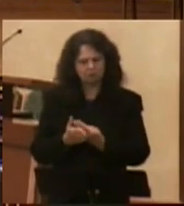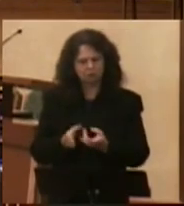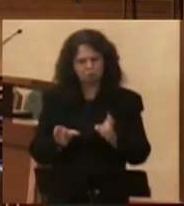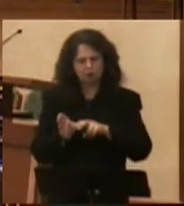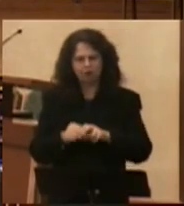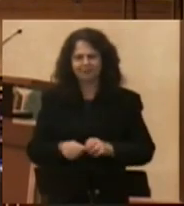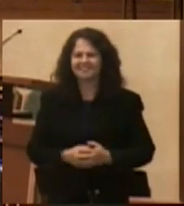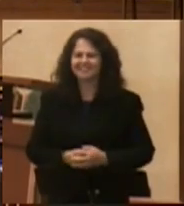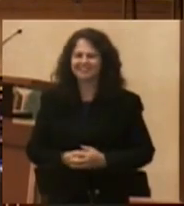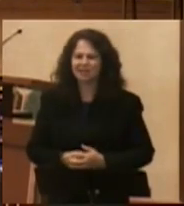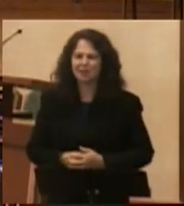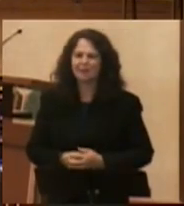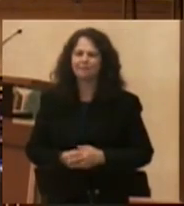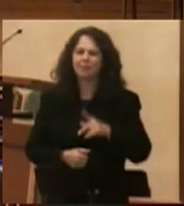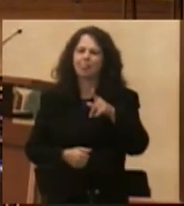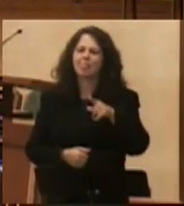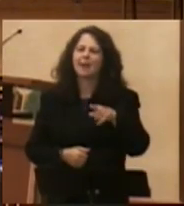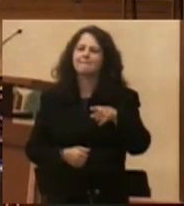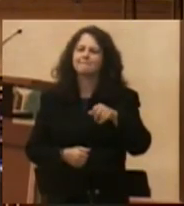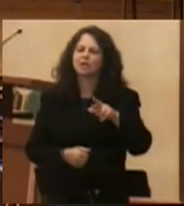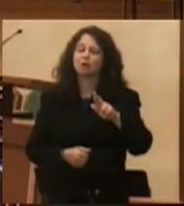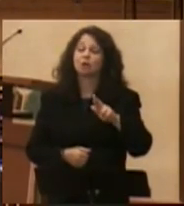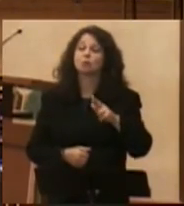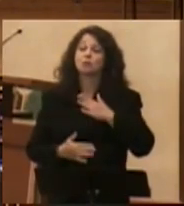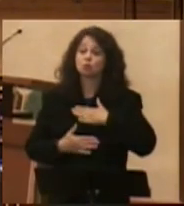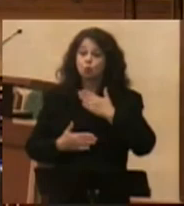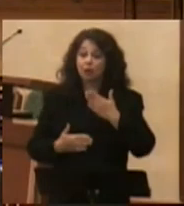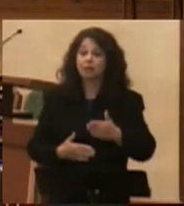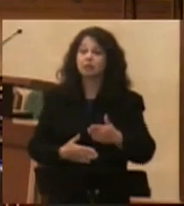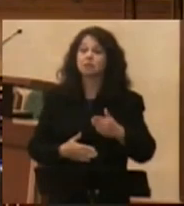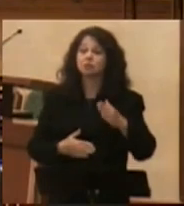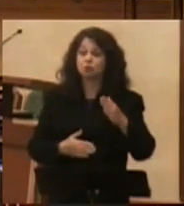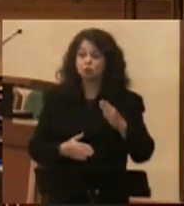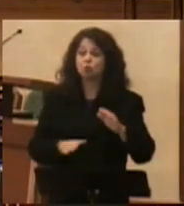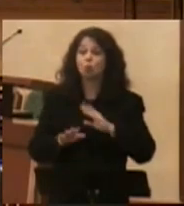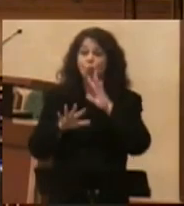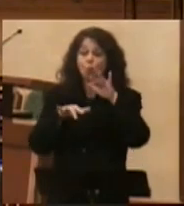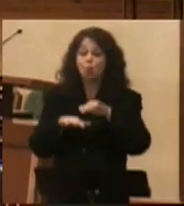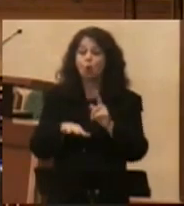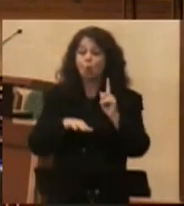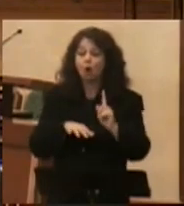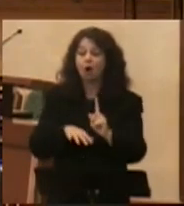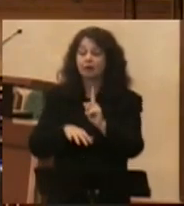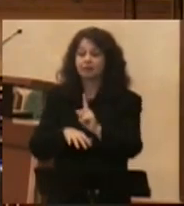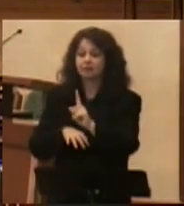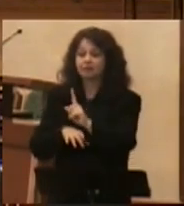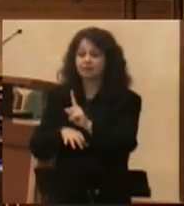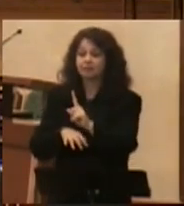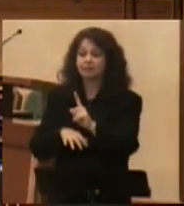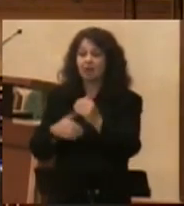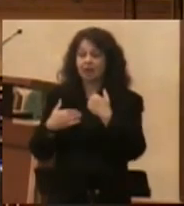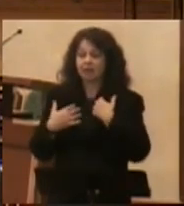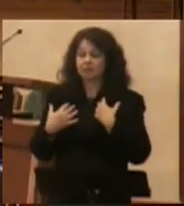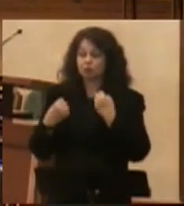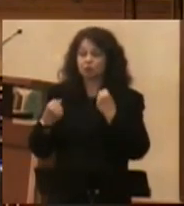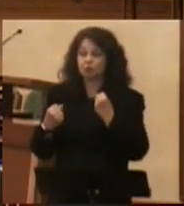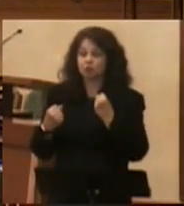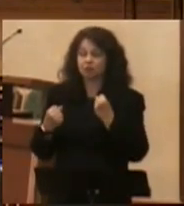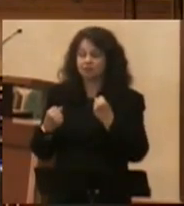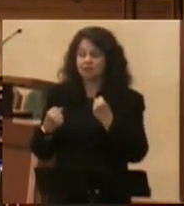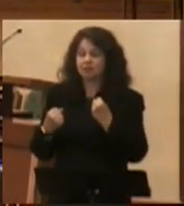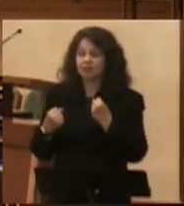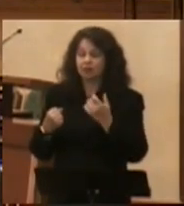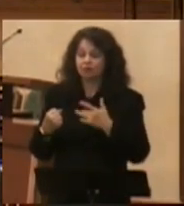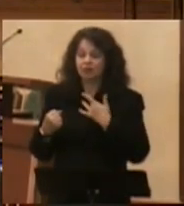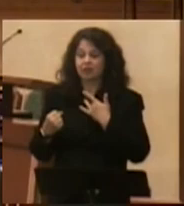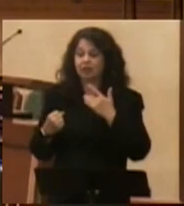Well, Peter was willing to walk on the sea out of his courage. It was inspiring that he